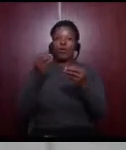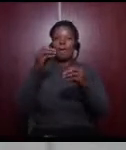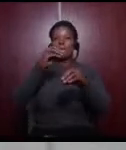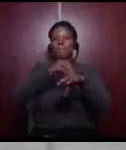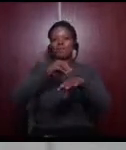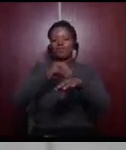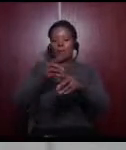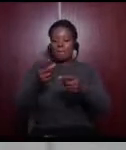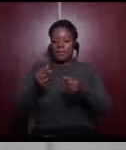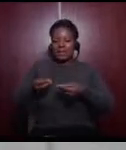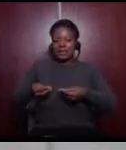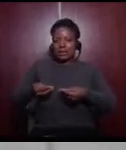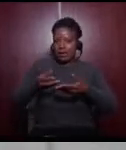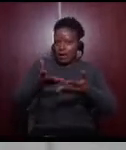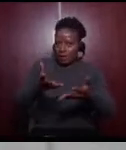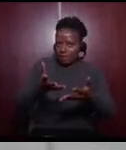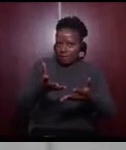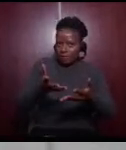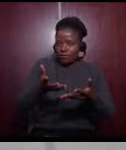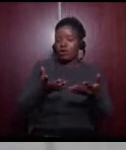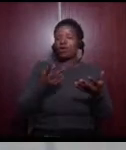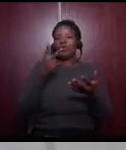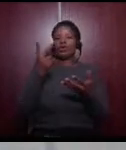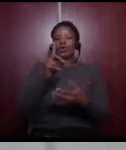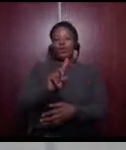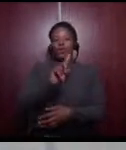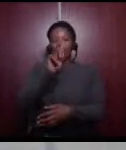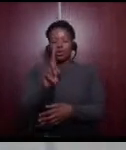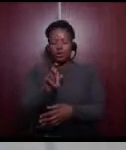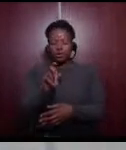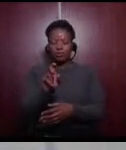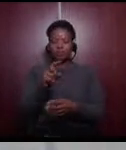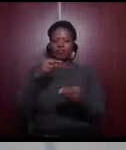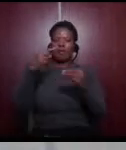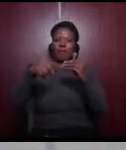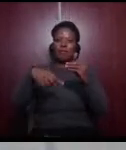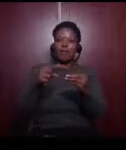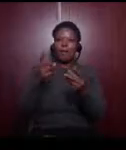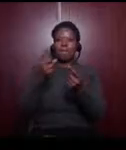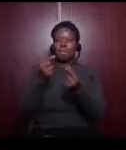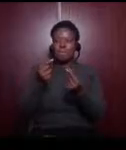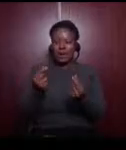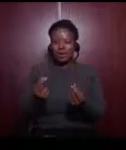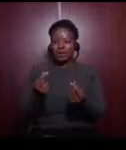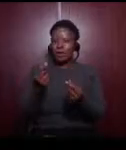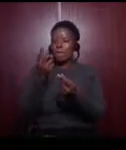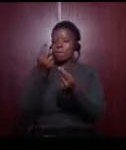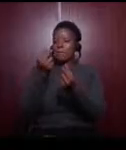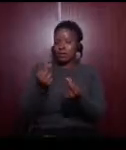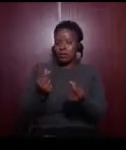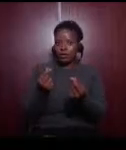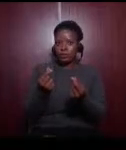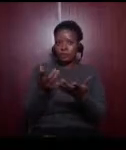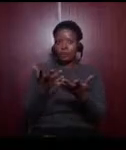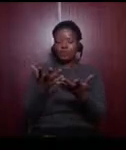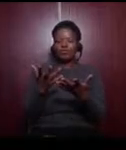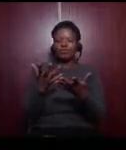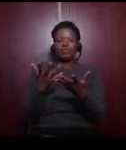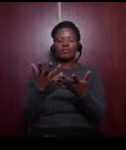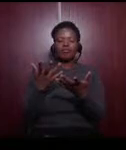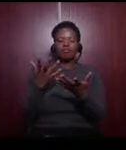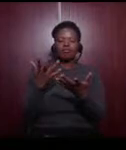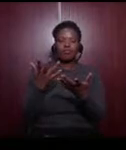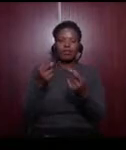funding. And the question about the amount of money that is in